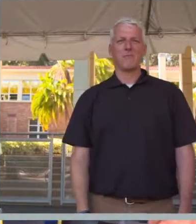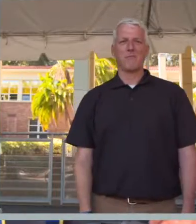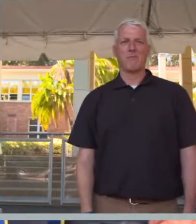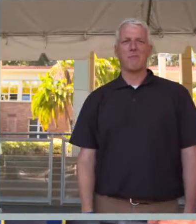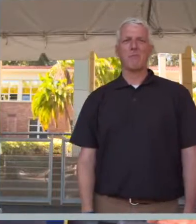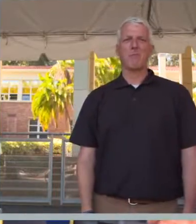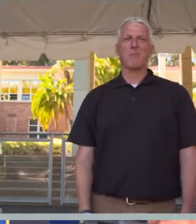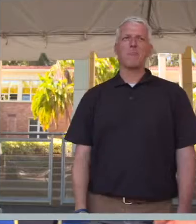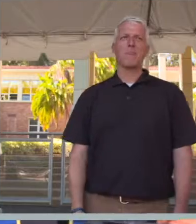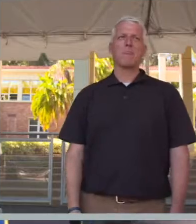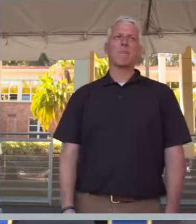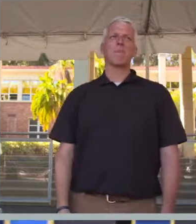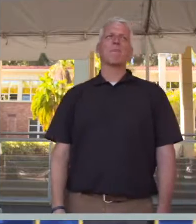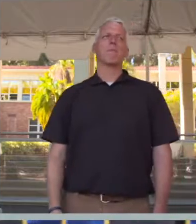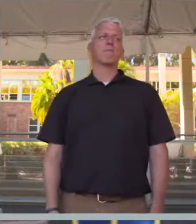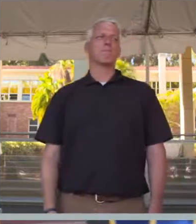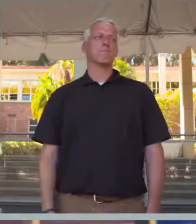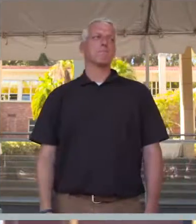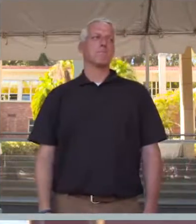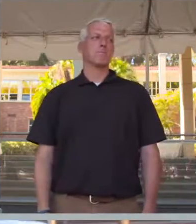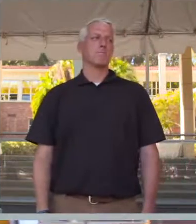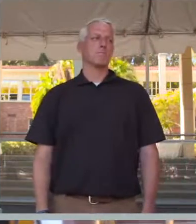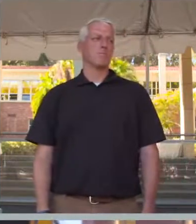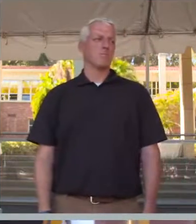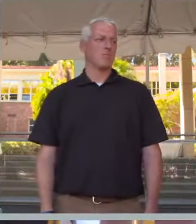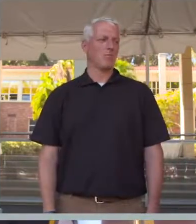Nicholas Alexander Kilmeyer.